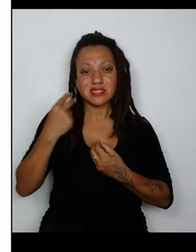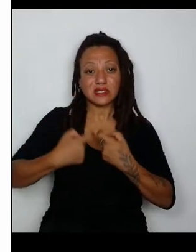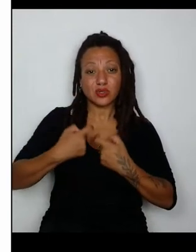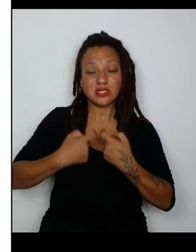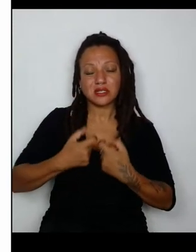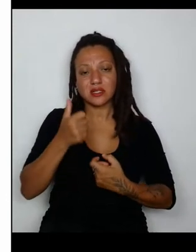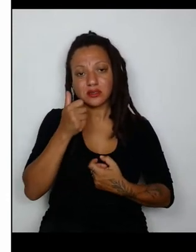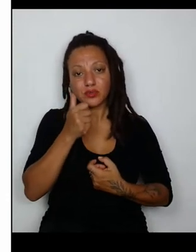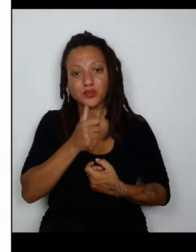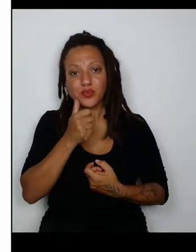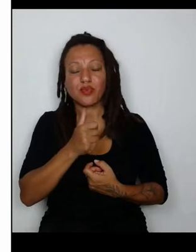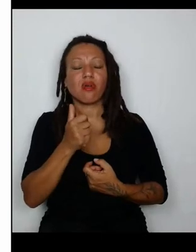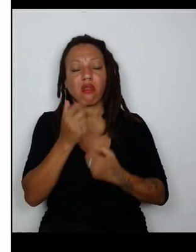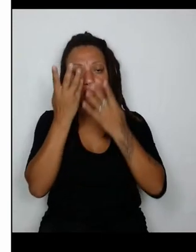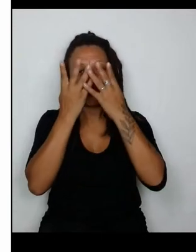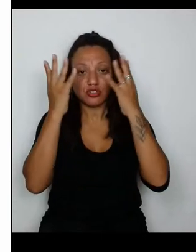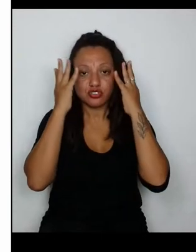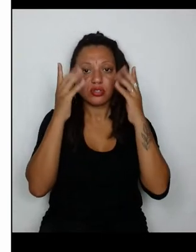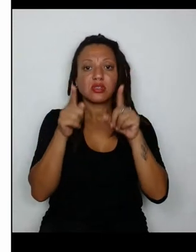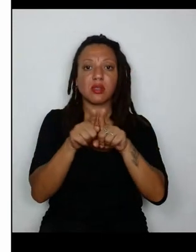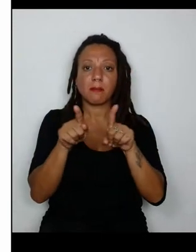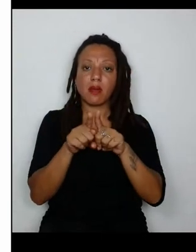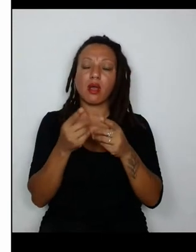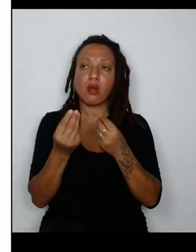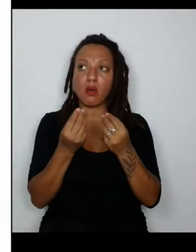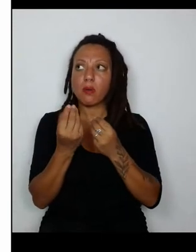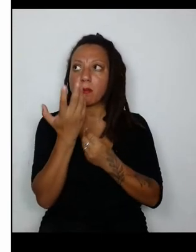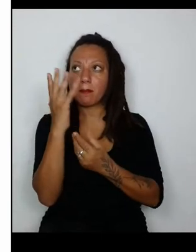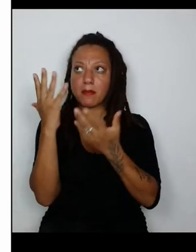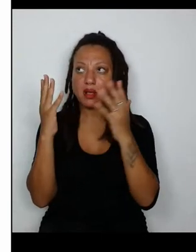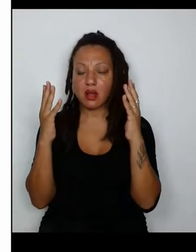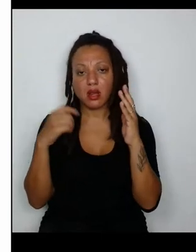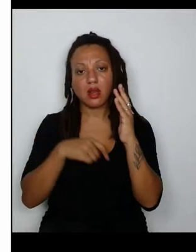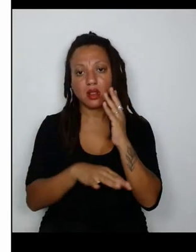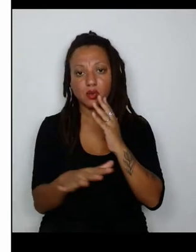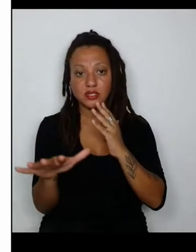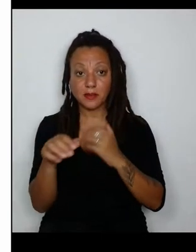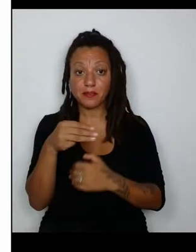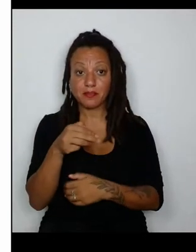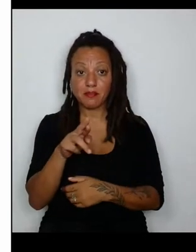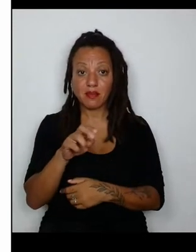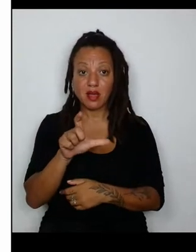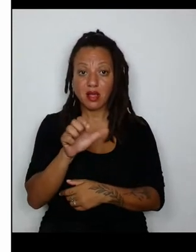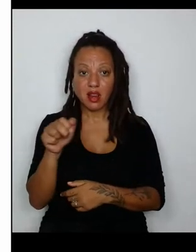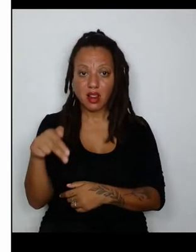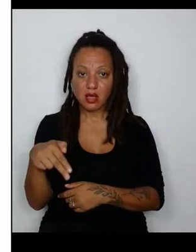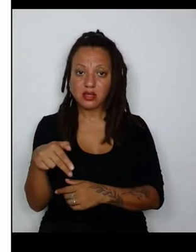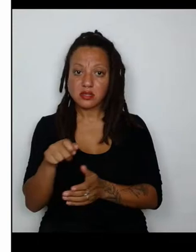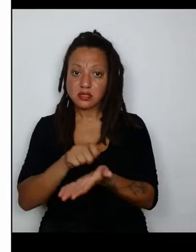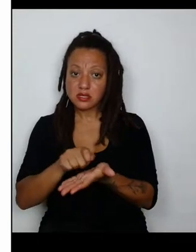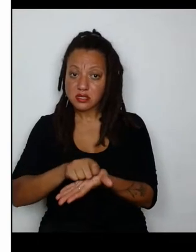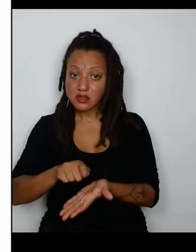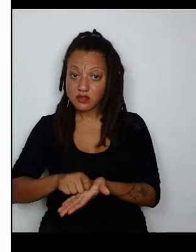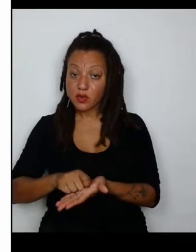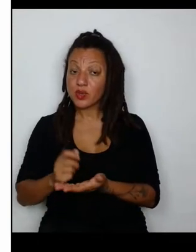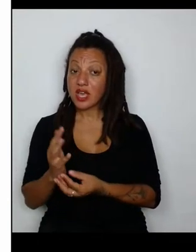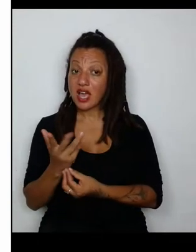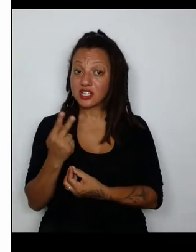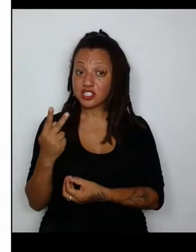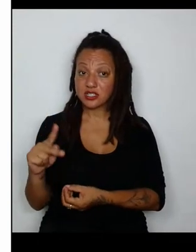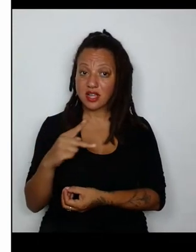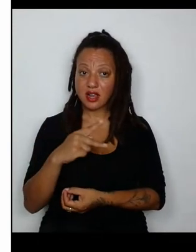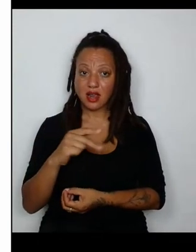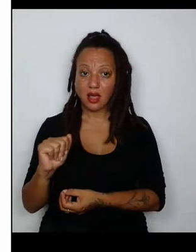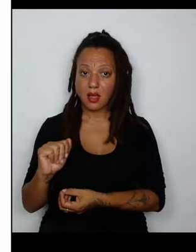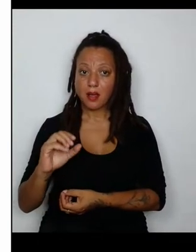nature miley arvin has written that pals works are powerful responses to the hegemony of whiteness and